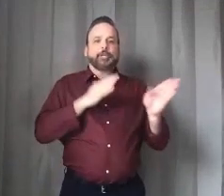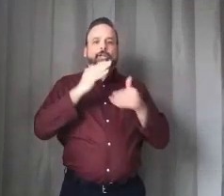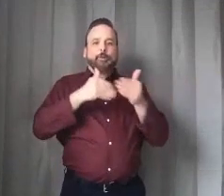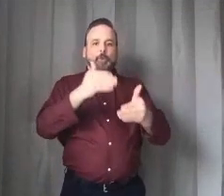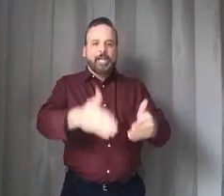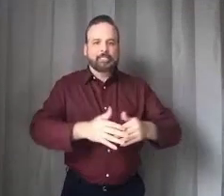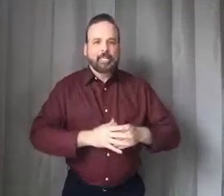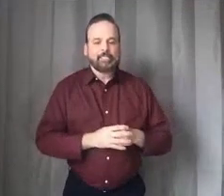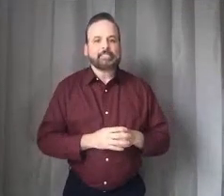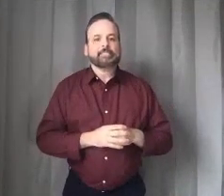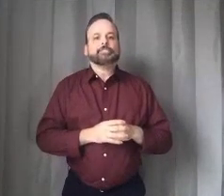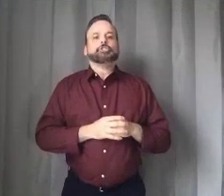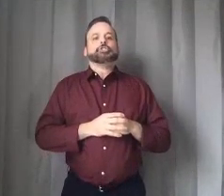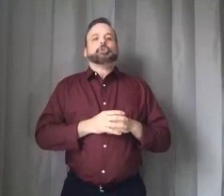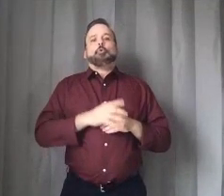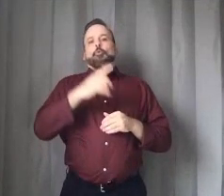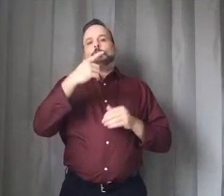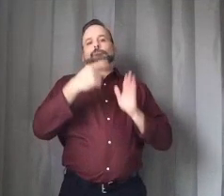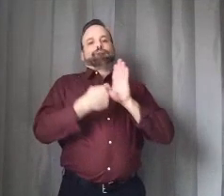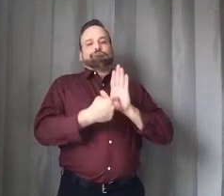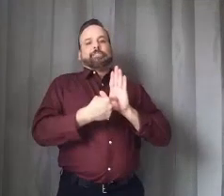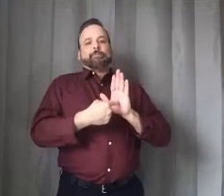process.